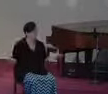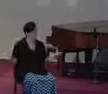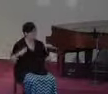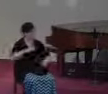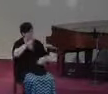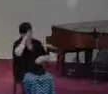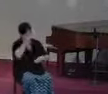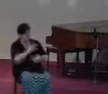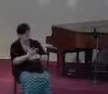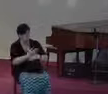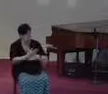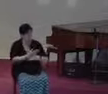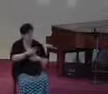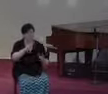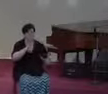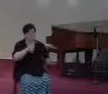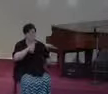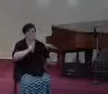tender hearts.